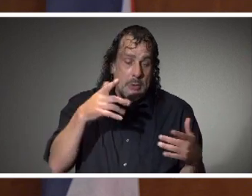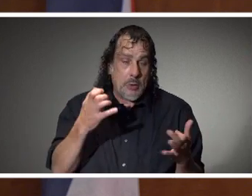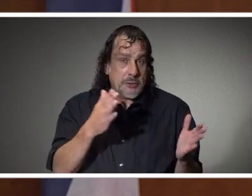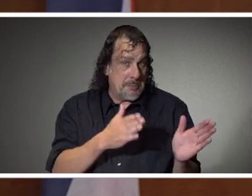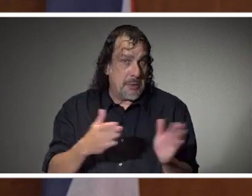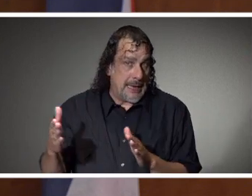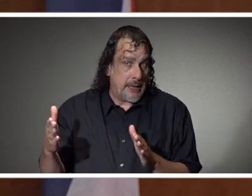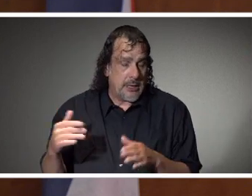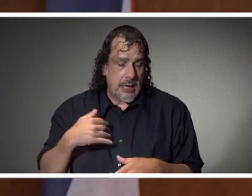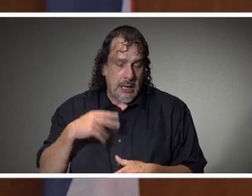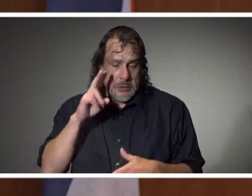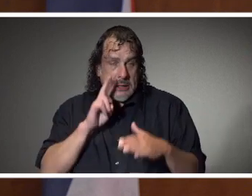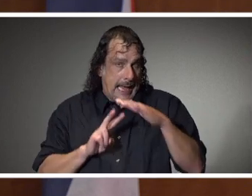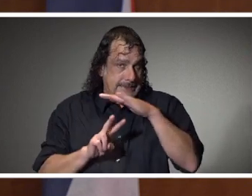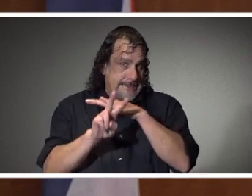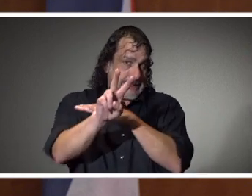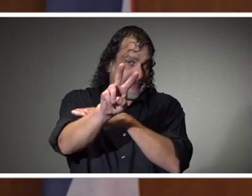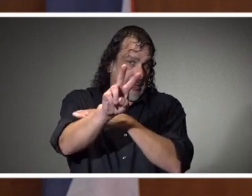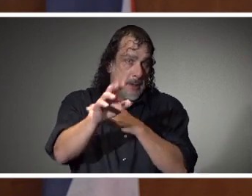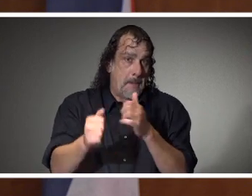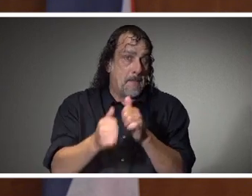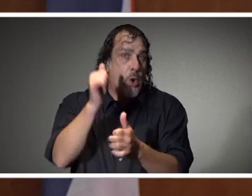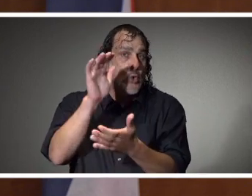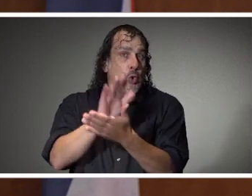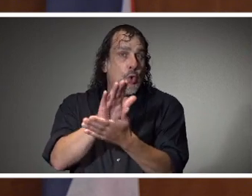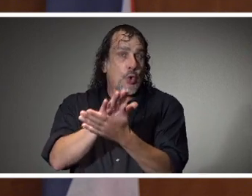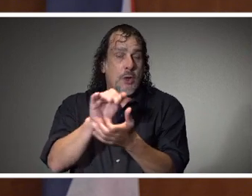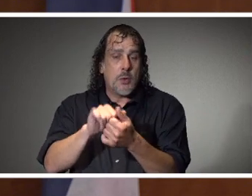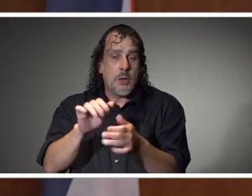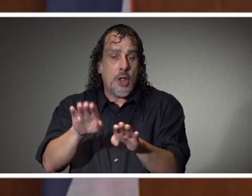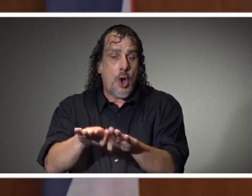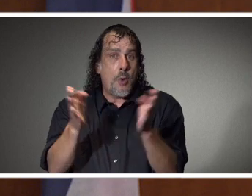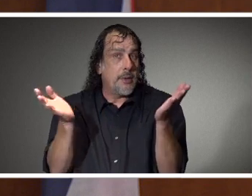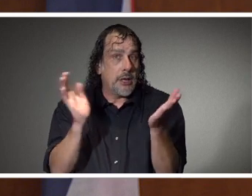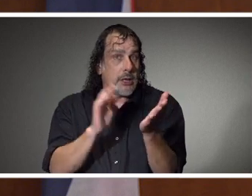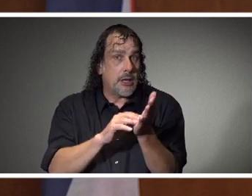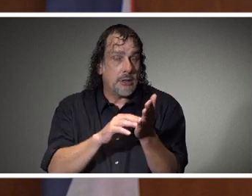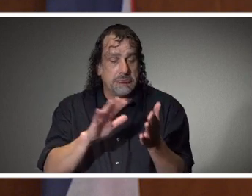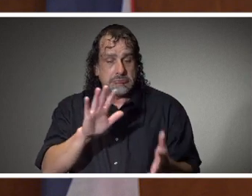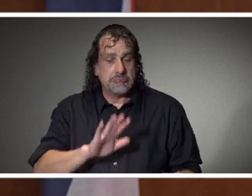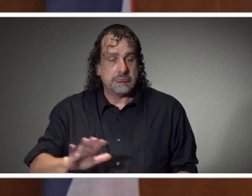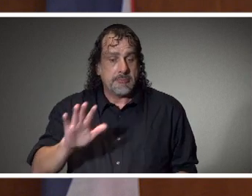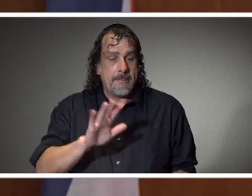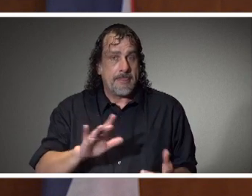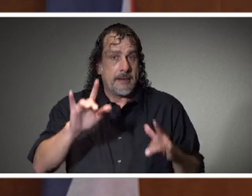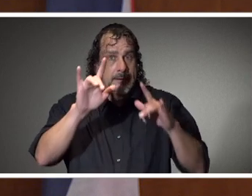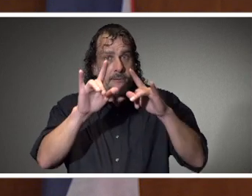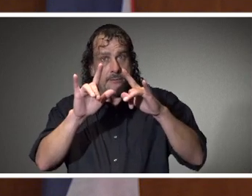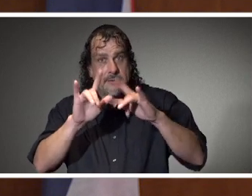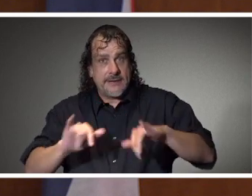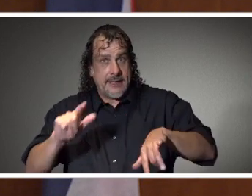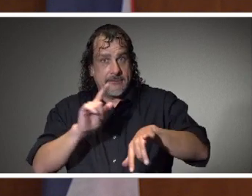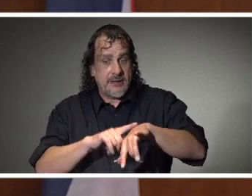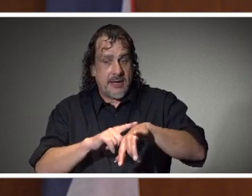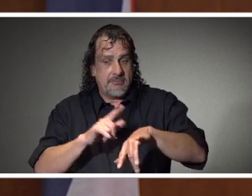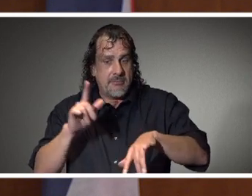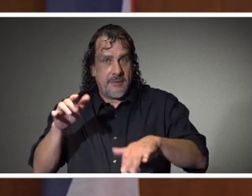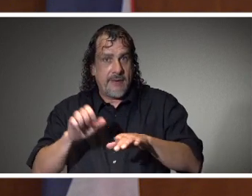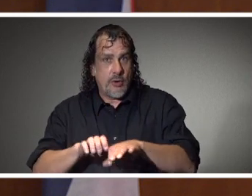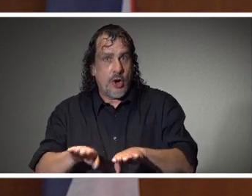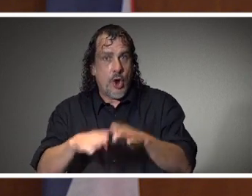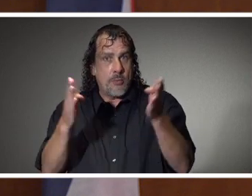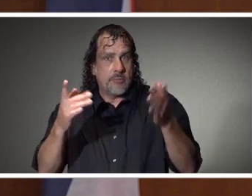would anticipate that most schools throughout the state of Mississippi are going to reopen at about exactly the same time that they would have reopened